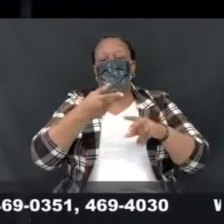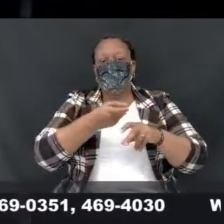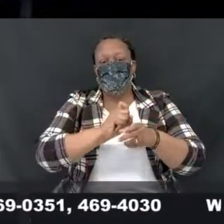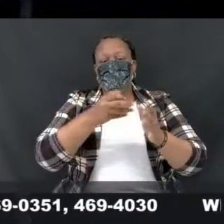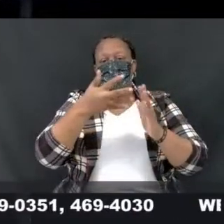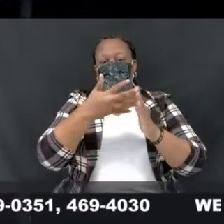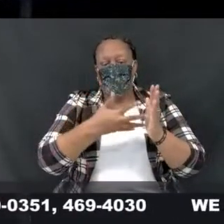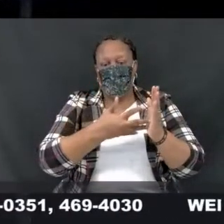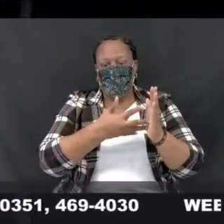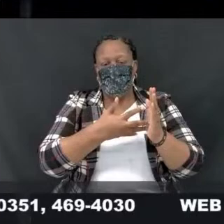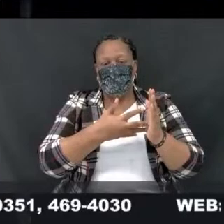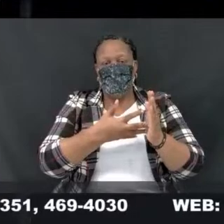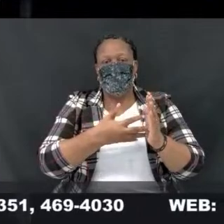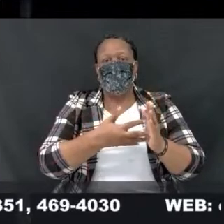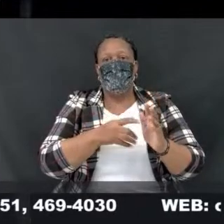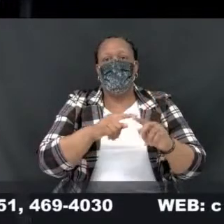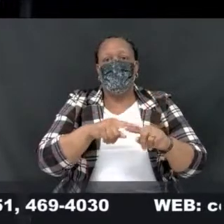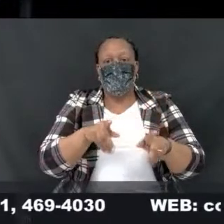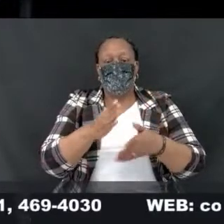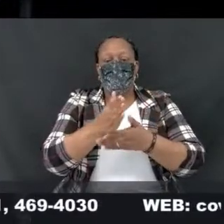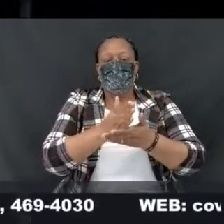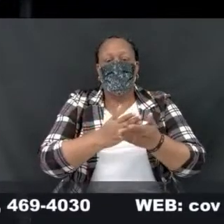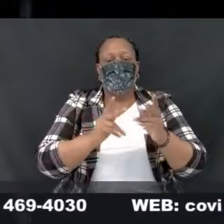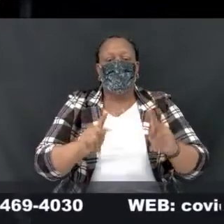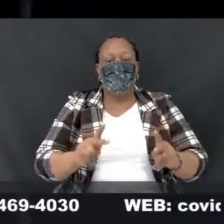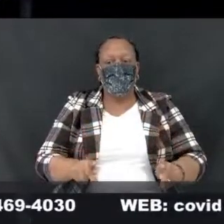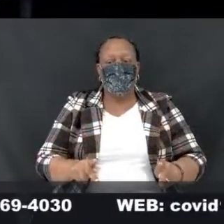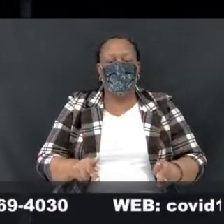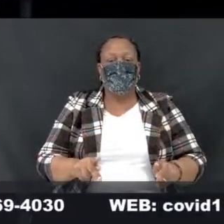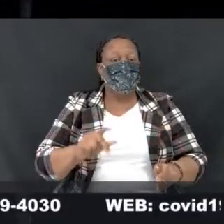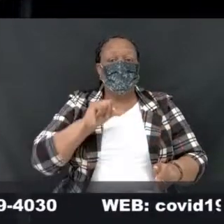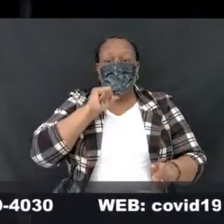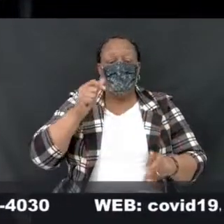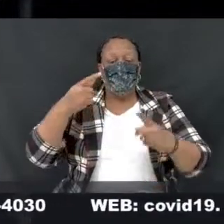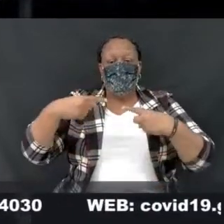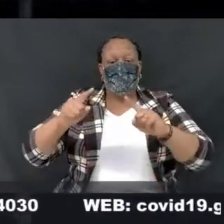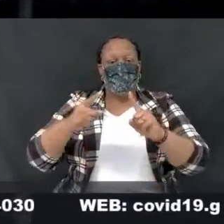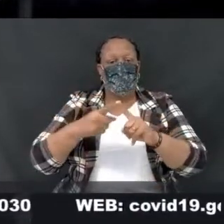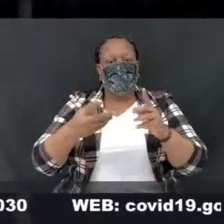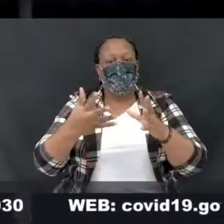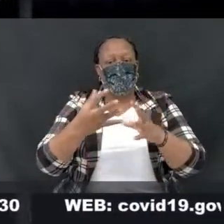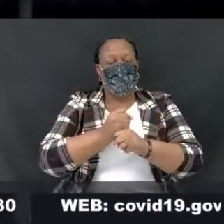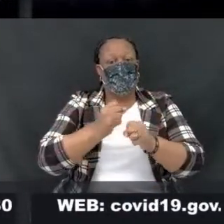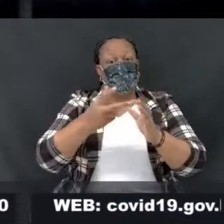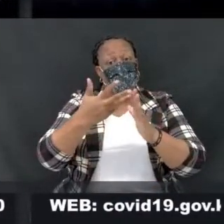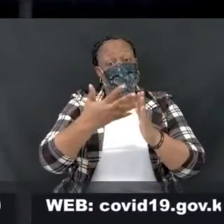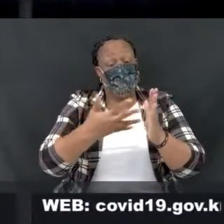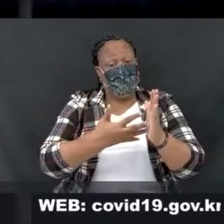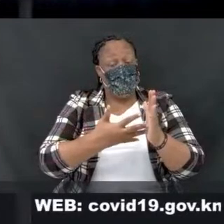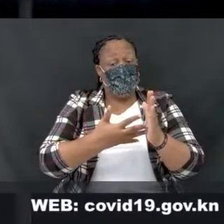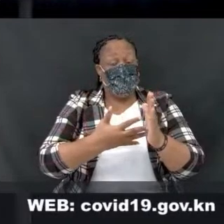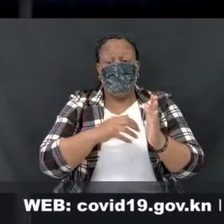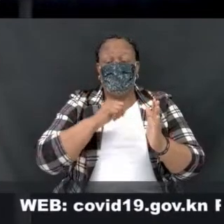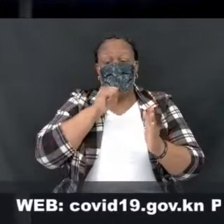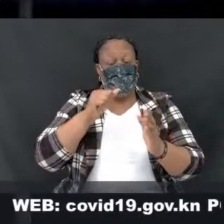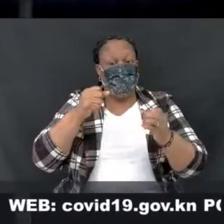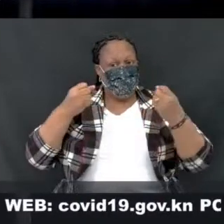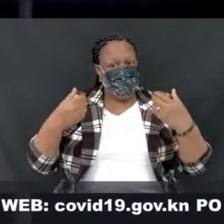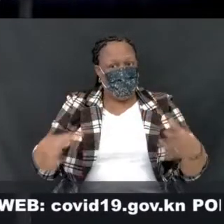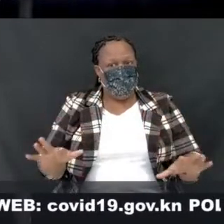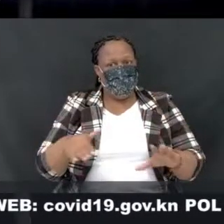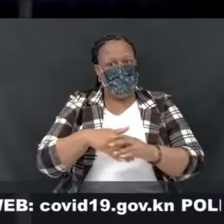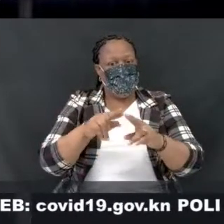0 laboratory confirmed cases in Nevis does not mean that the virus has suddenly disappeared from